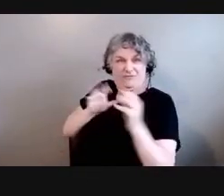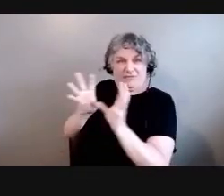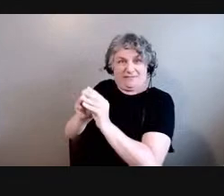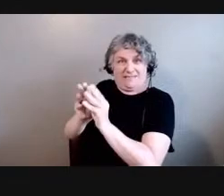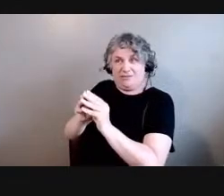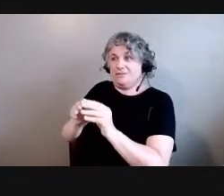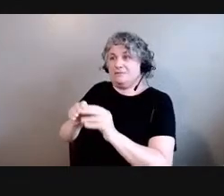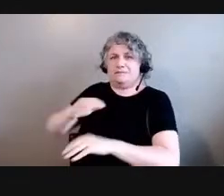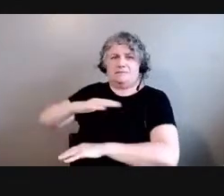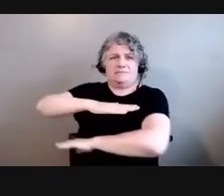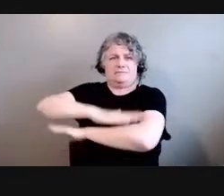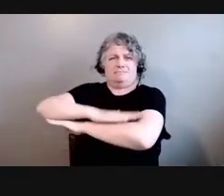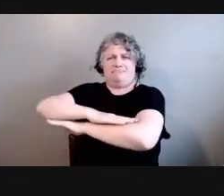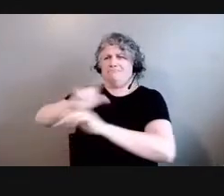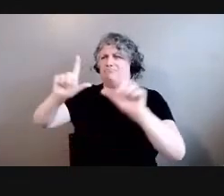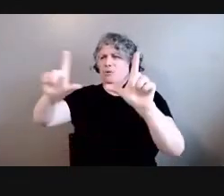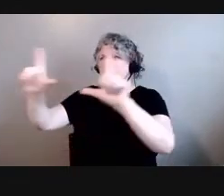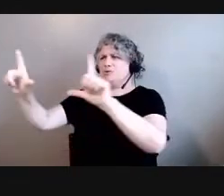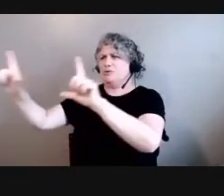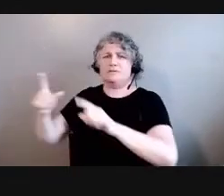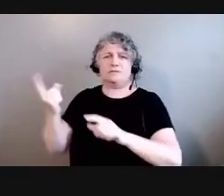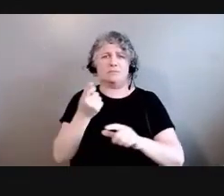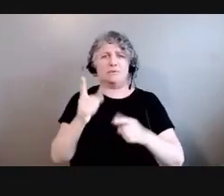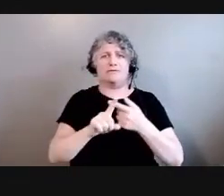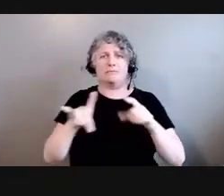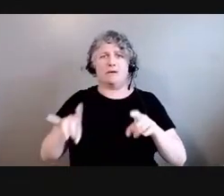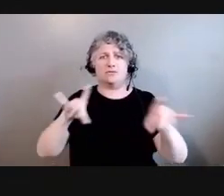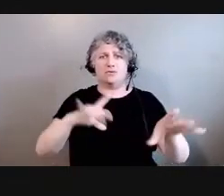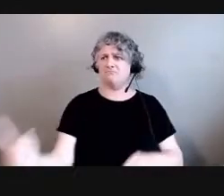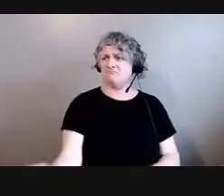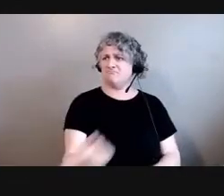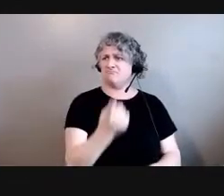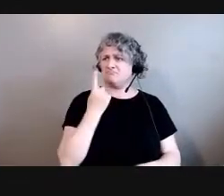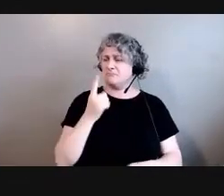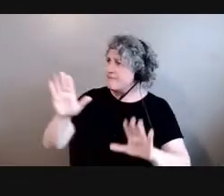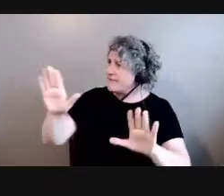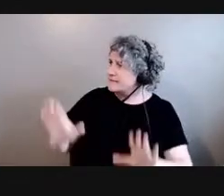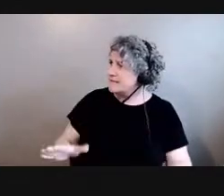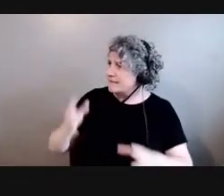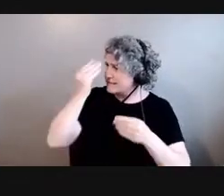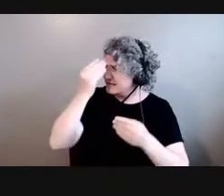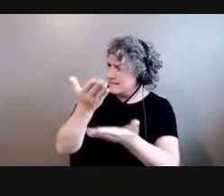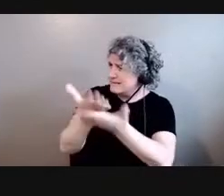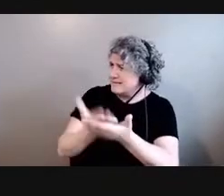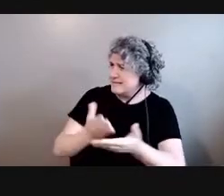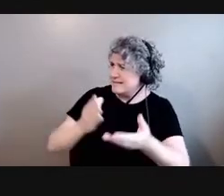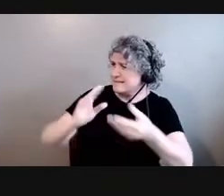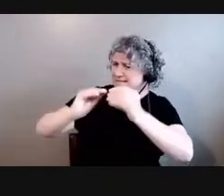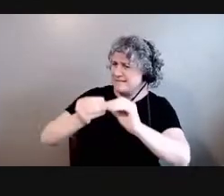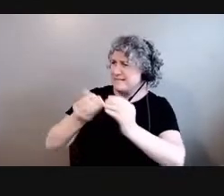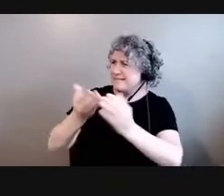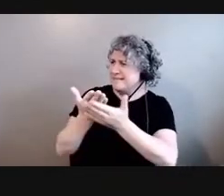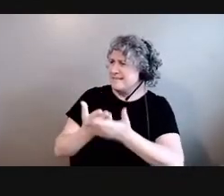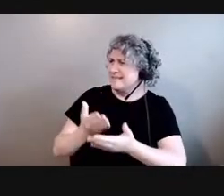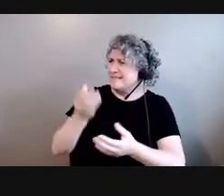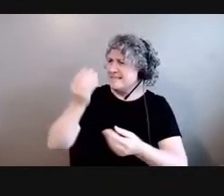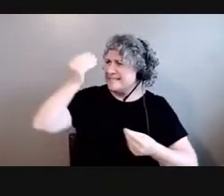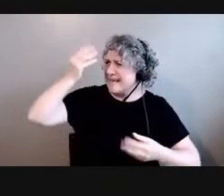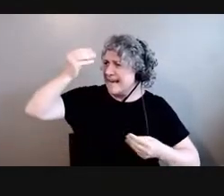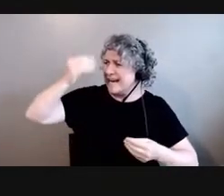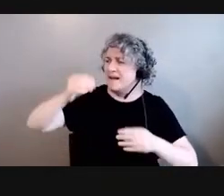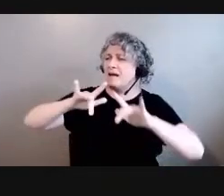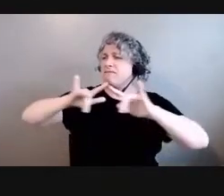had somebody from Australia come up to me and say, "It's fantastic that you're actually showing data that talks about multiple lived experiences